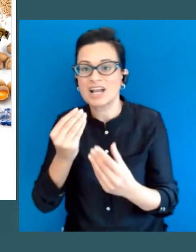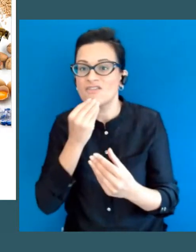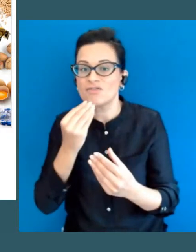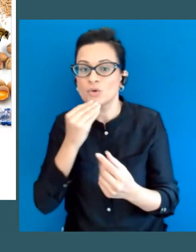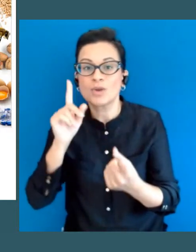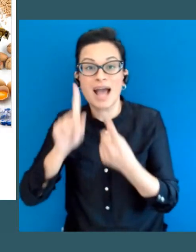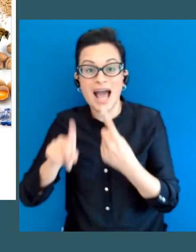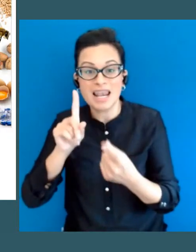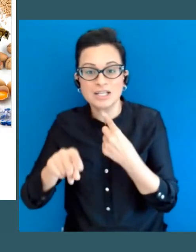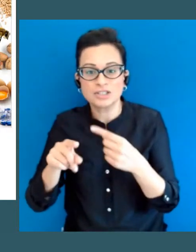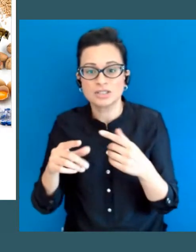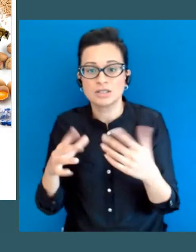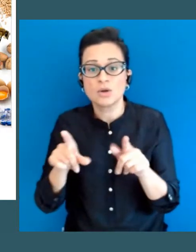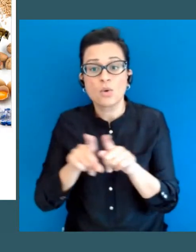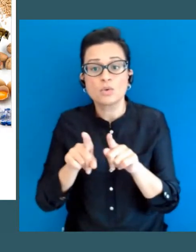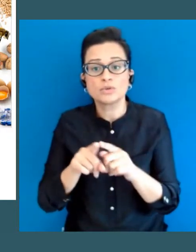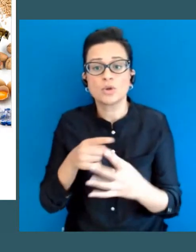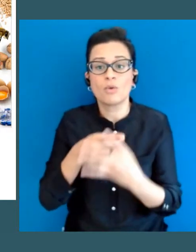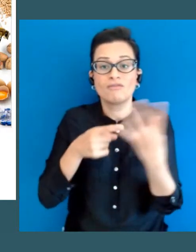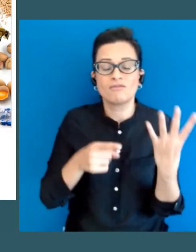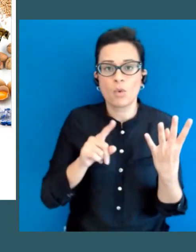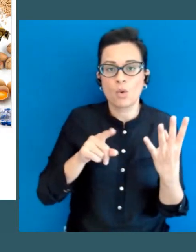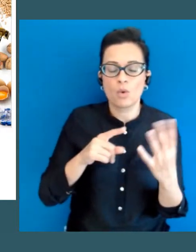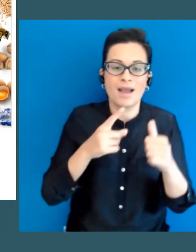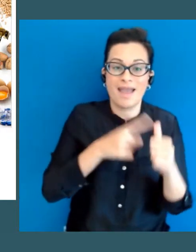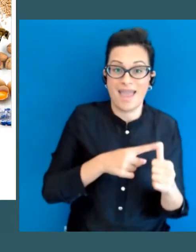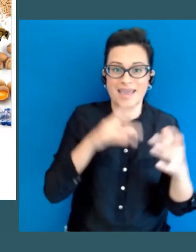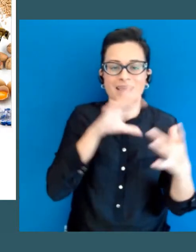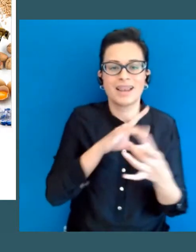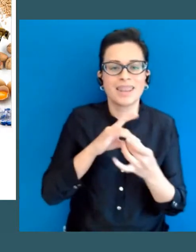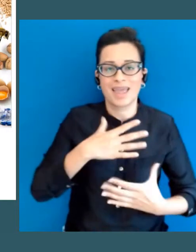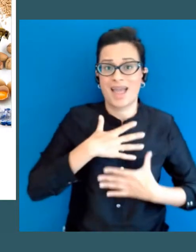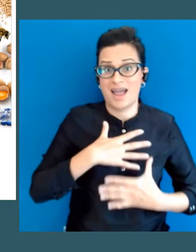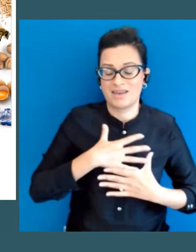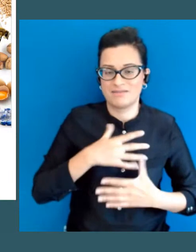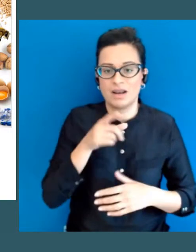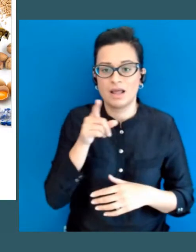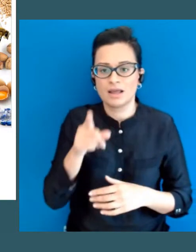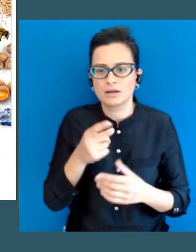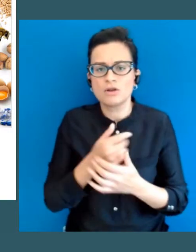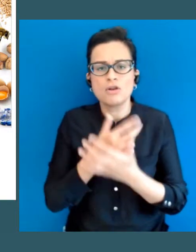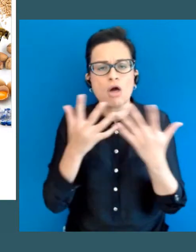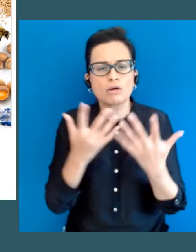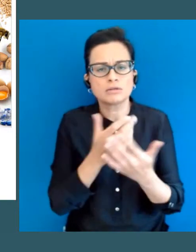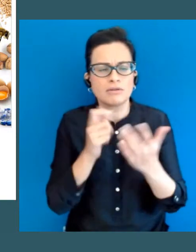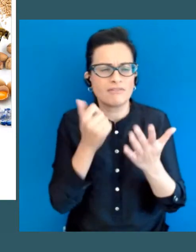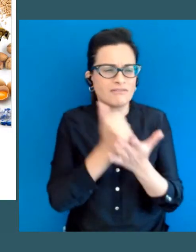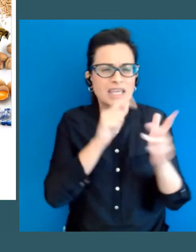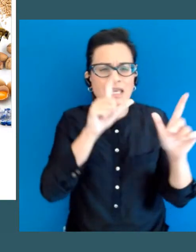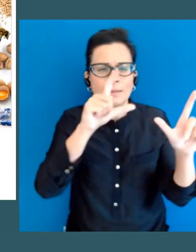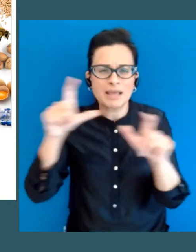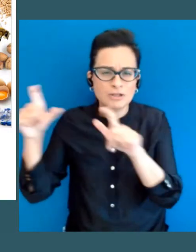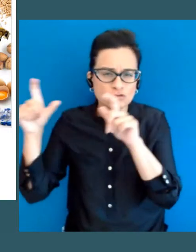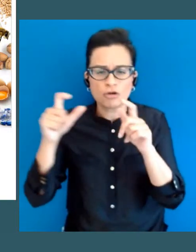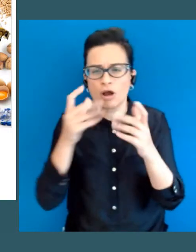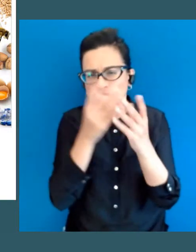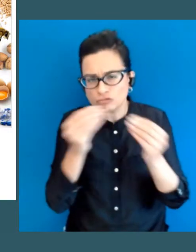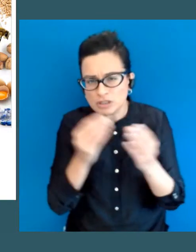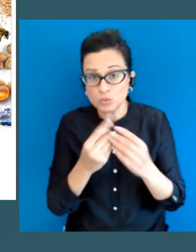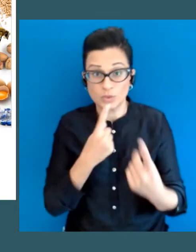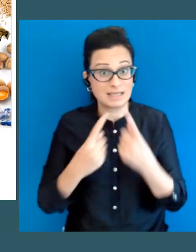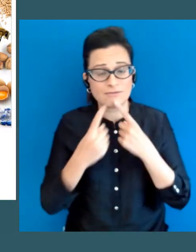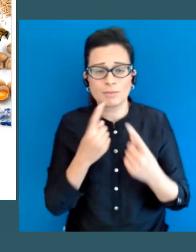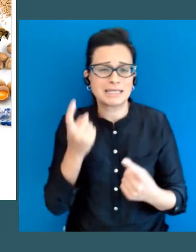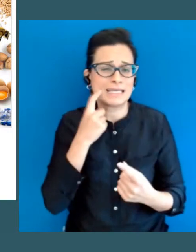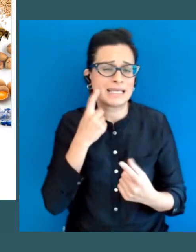A's. They're really amazing resources with lots of pictures and really easy to understand information. We're also moving